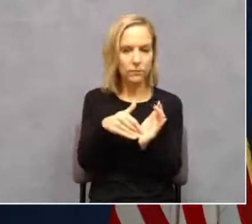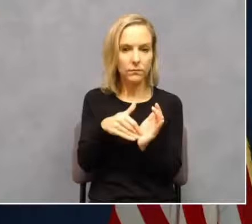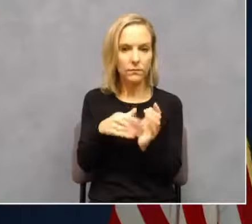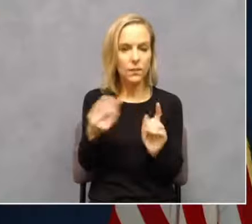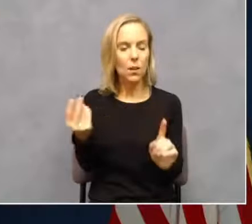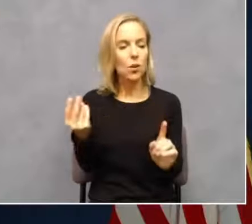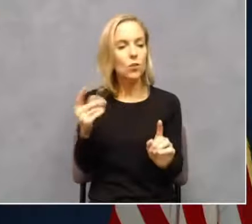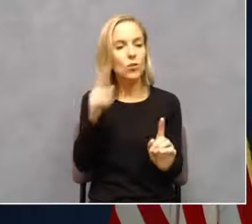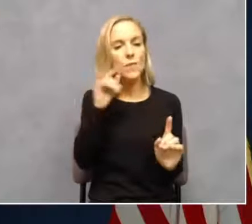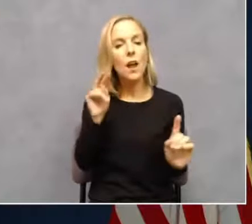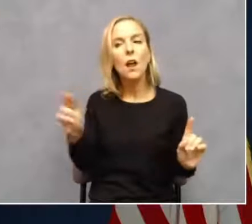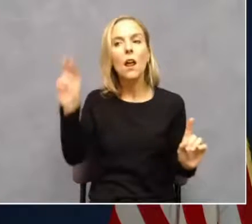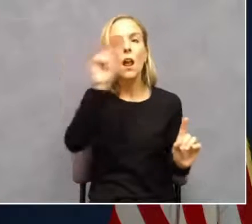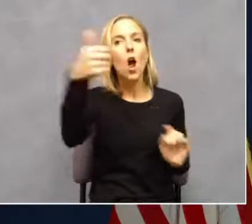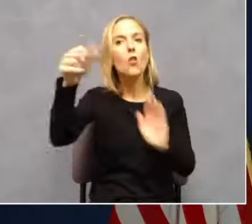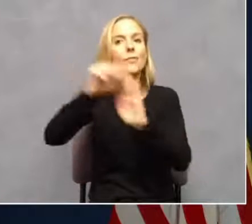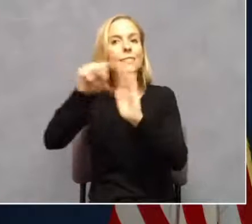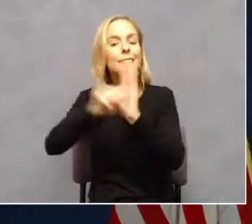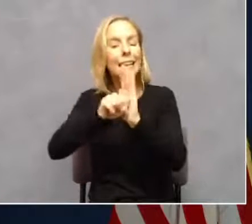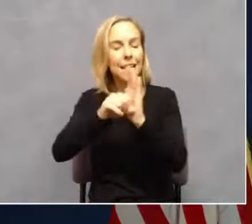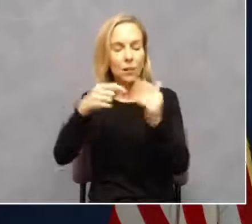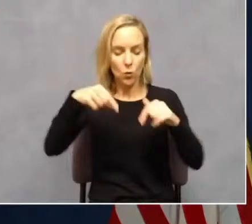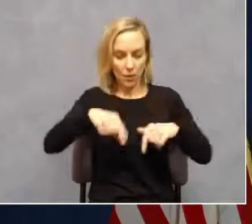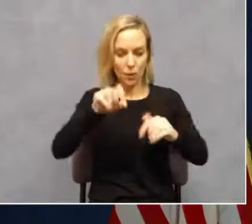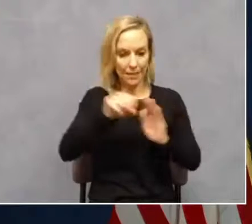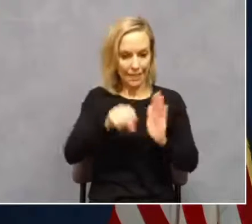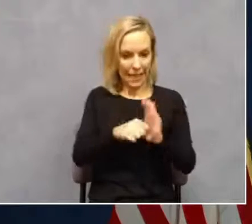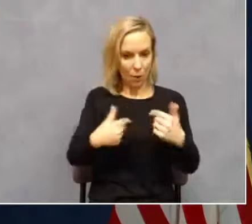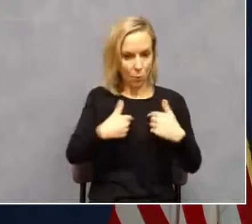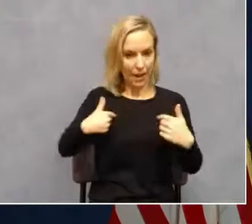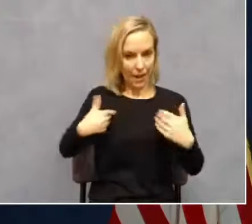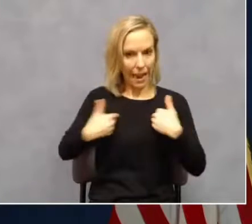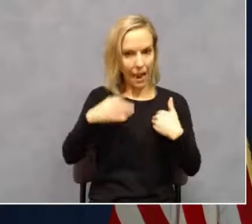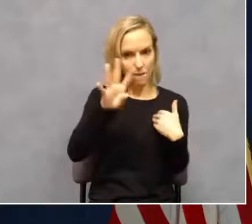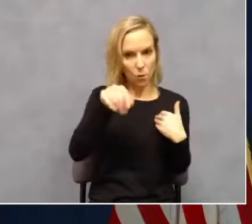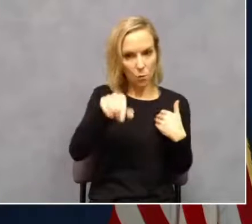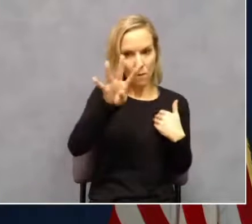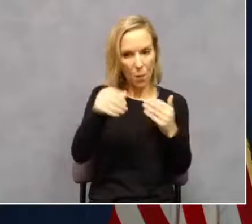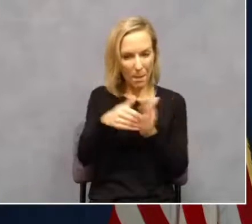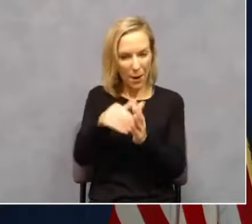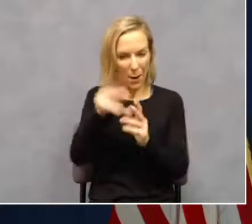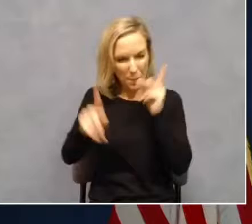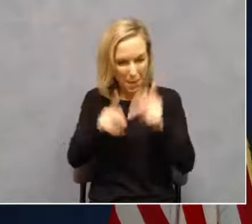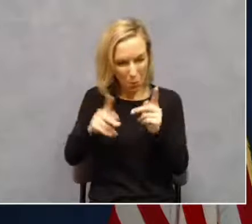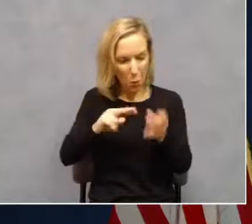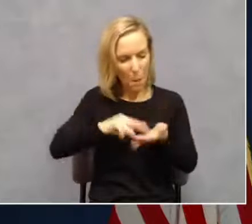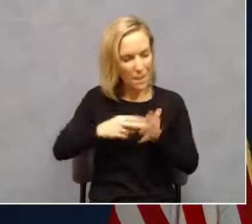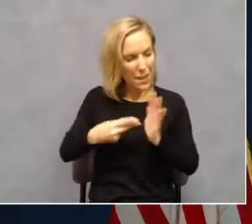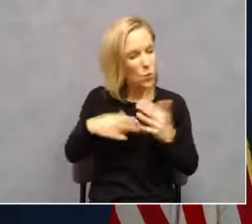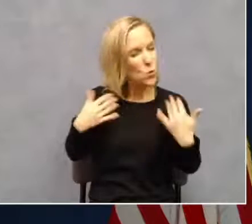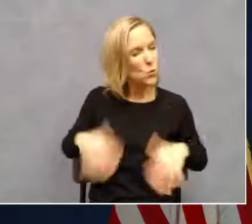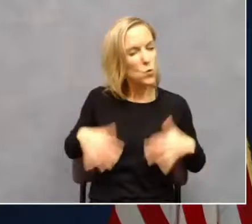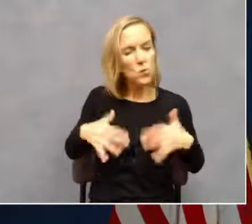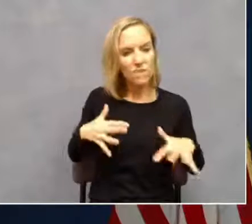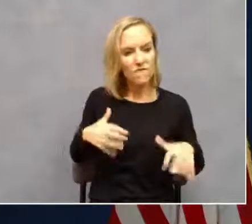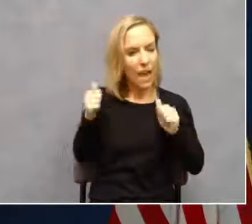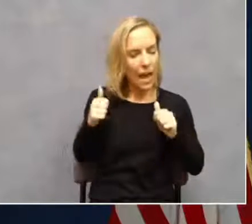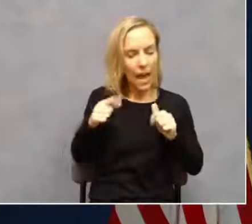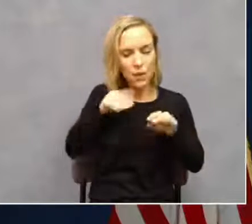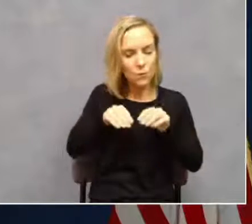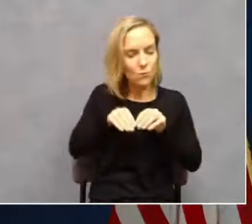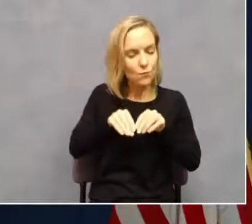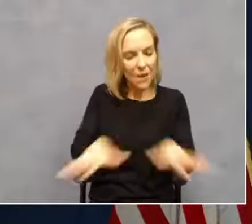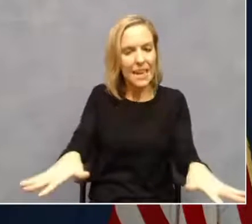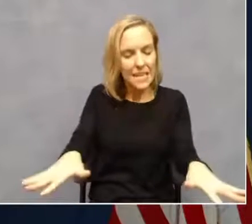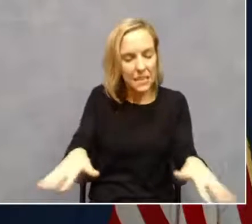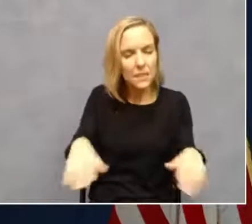has 4.4 million people, and you see how aggressively it is spread. You look at